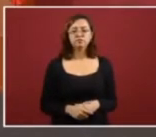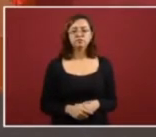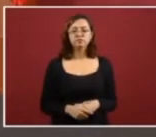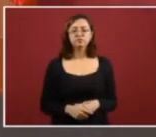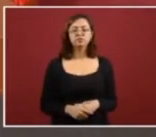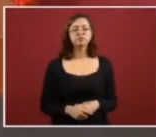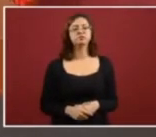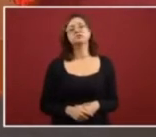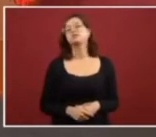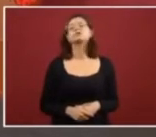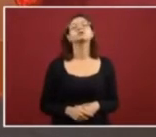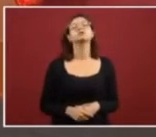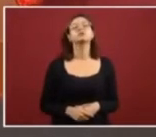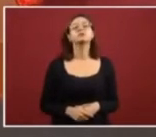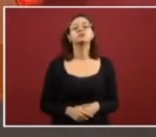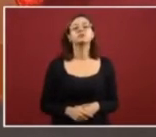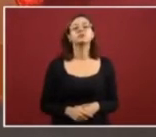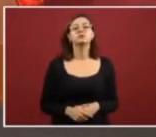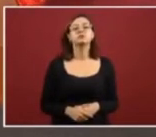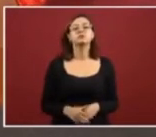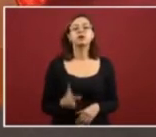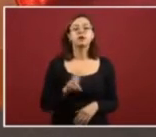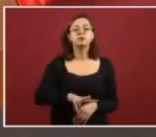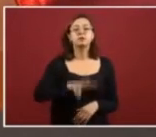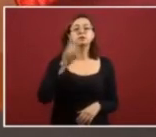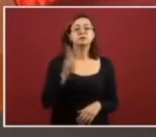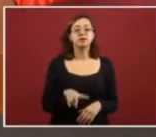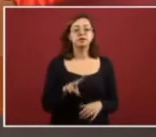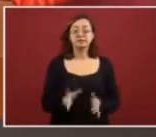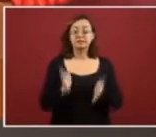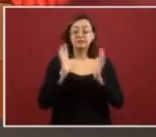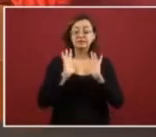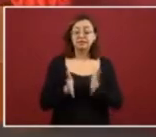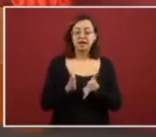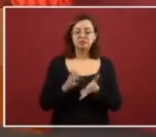ya tenemos las bases